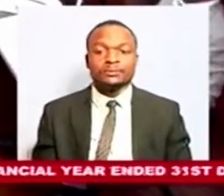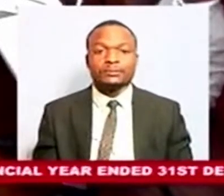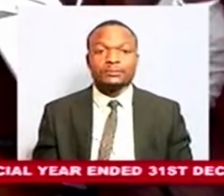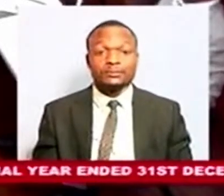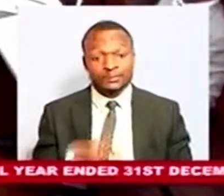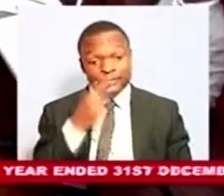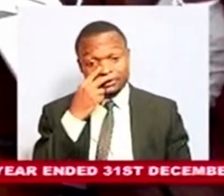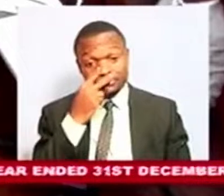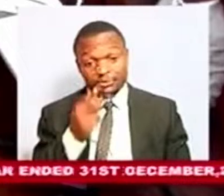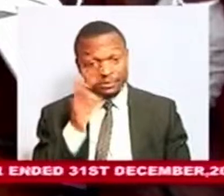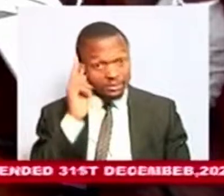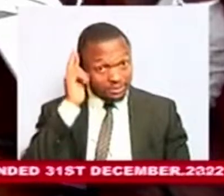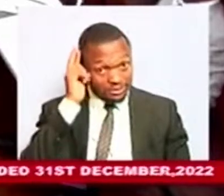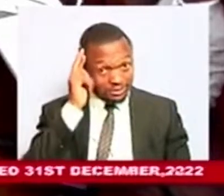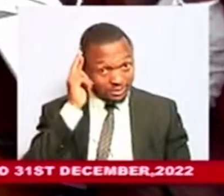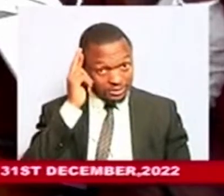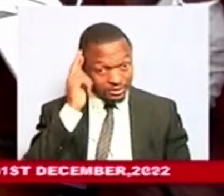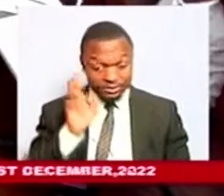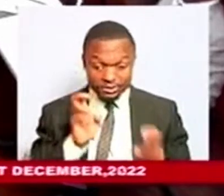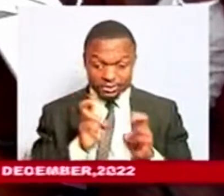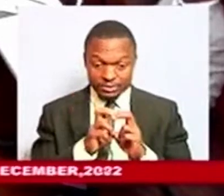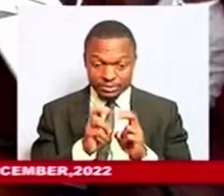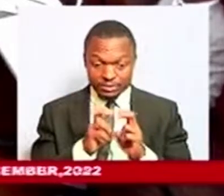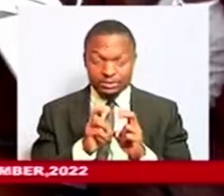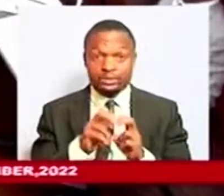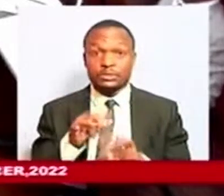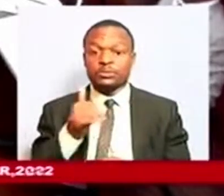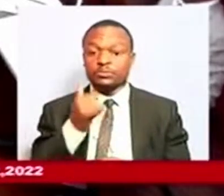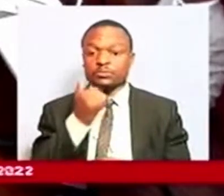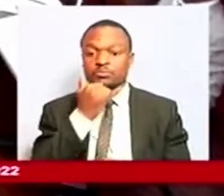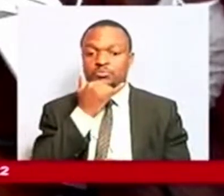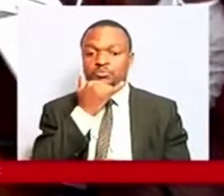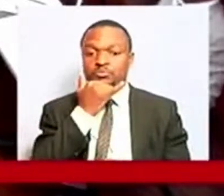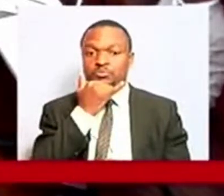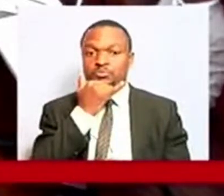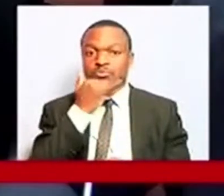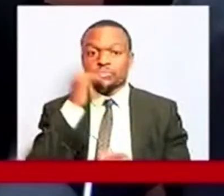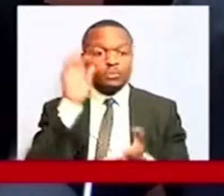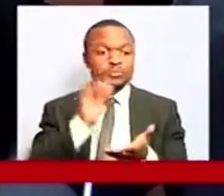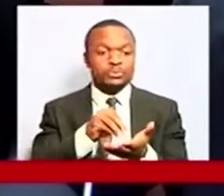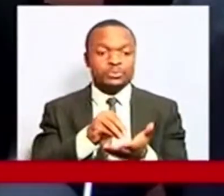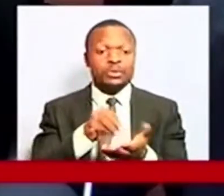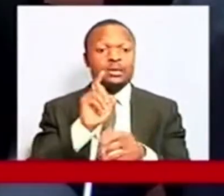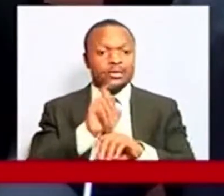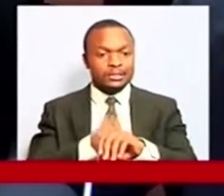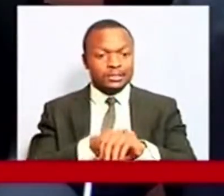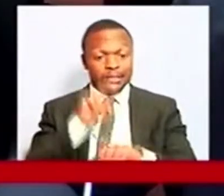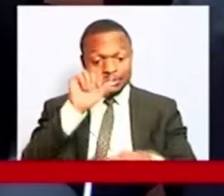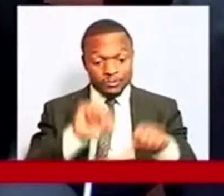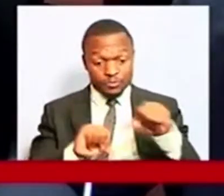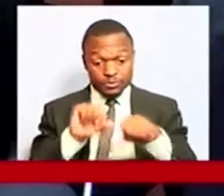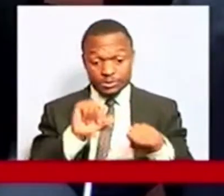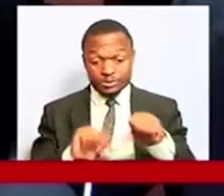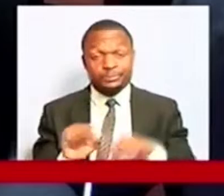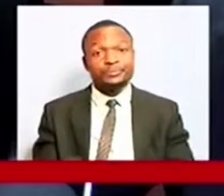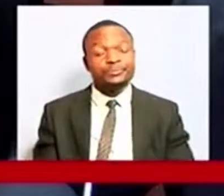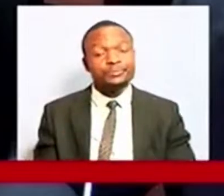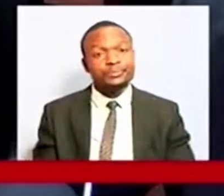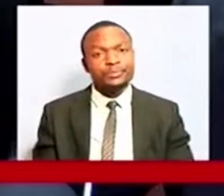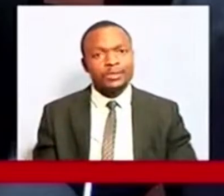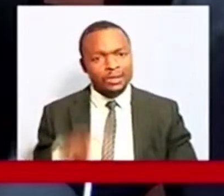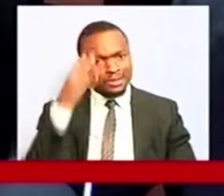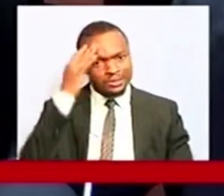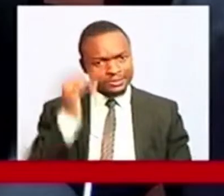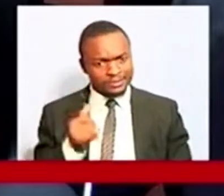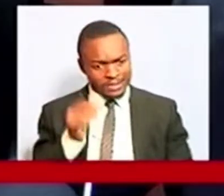looking at your reason that the contract was misplaced. At the time of audit, why